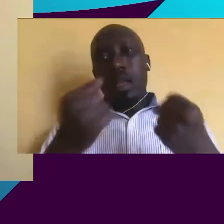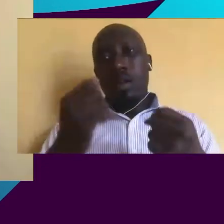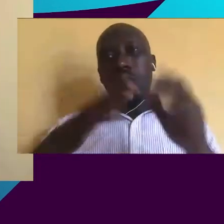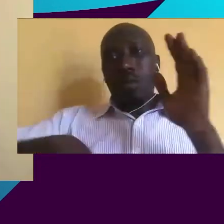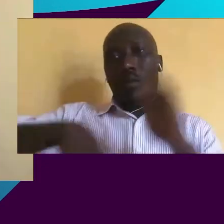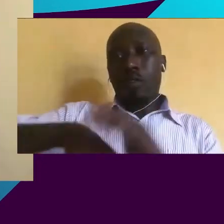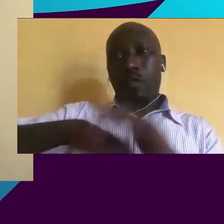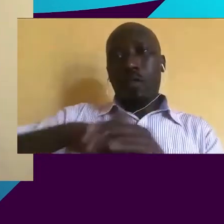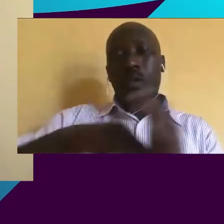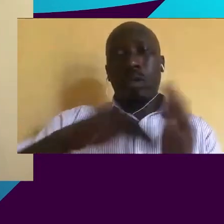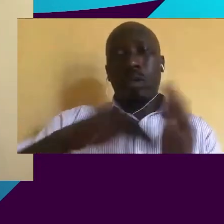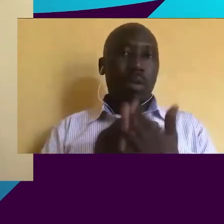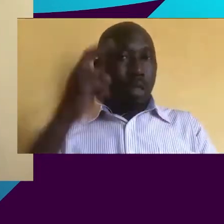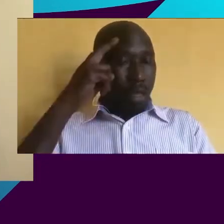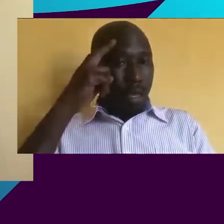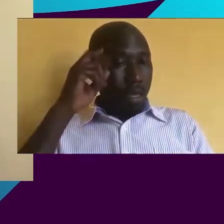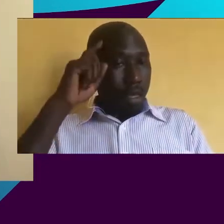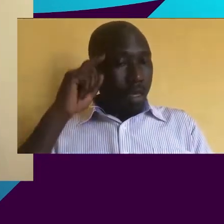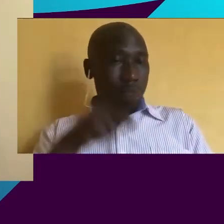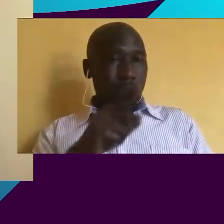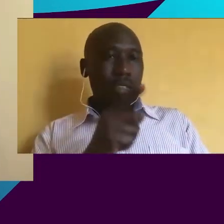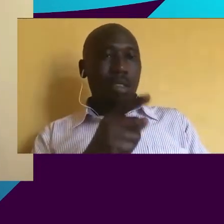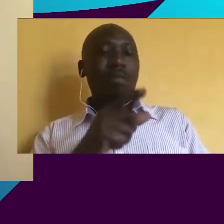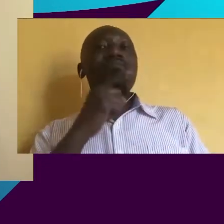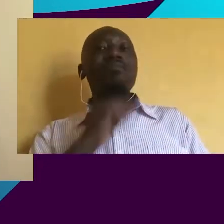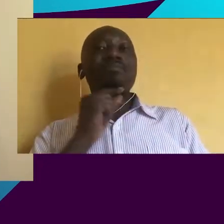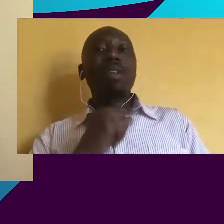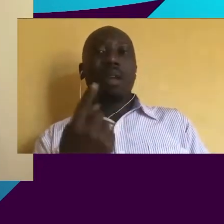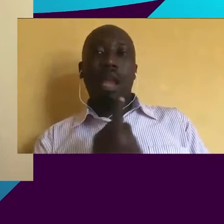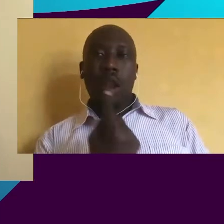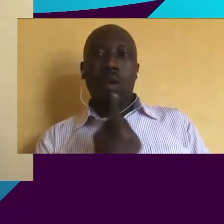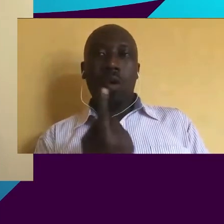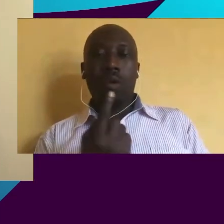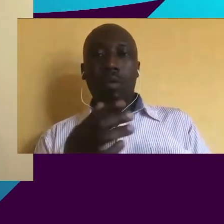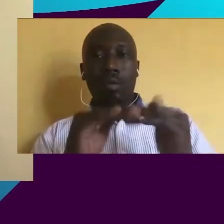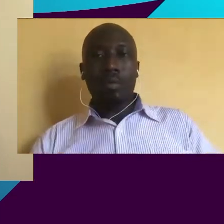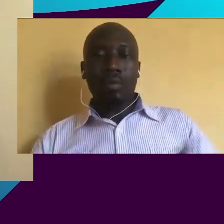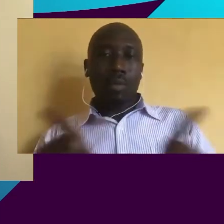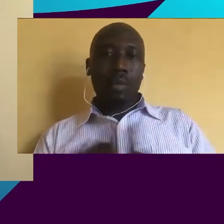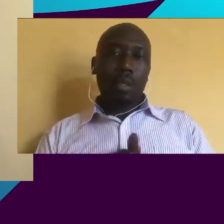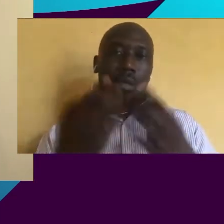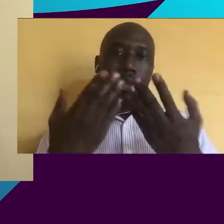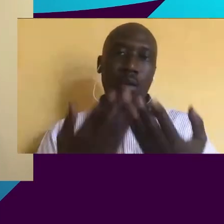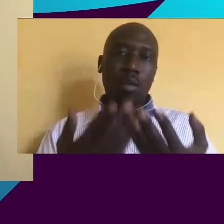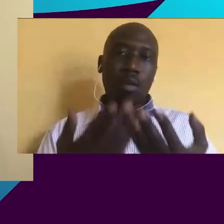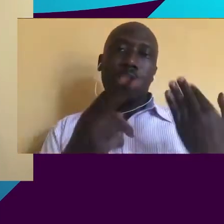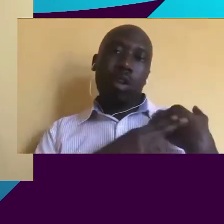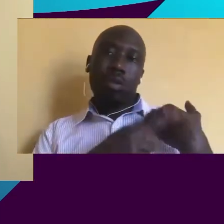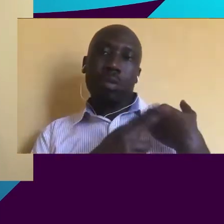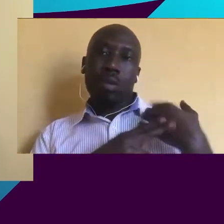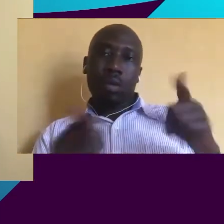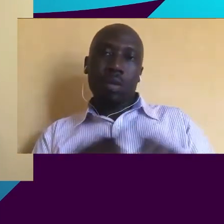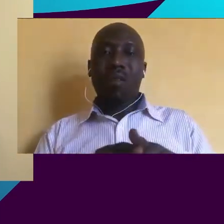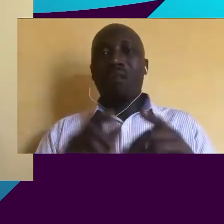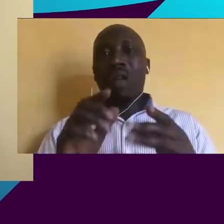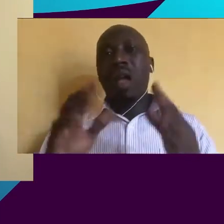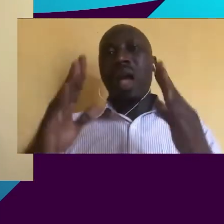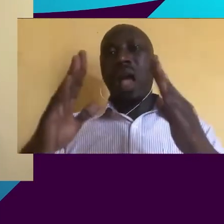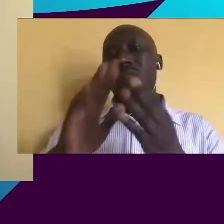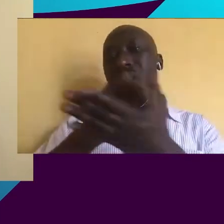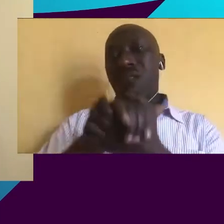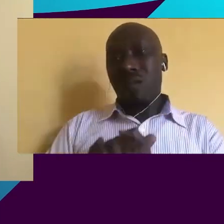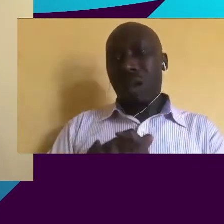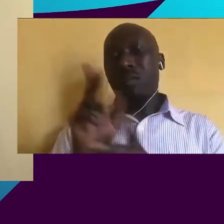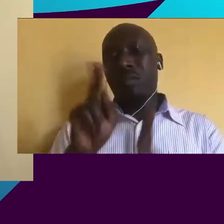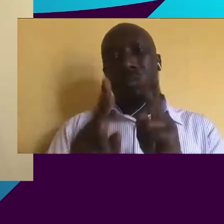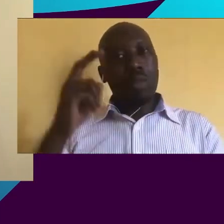this is a male-dominated game. And also a role of a housewife. People think a woman's supposed